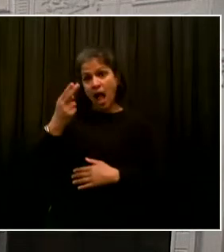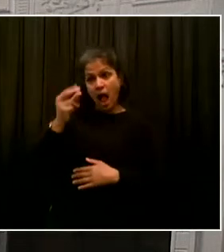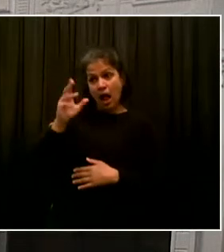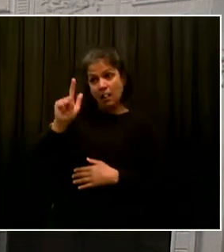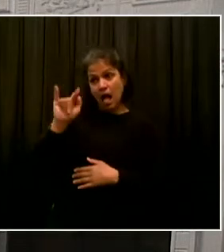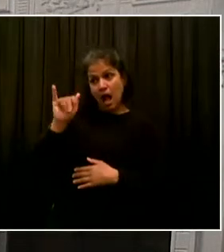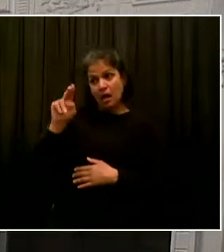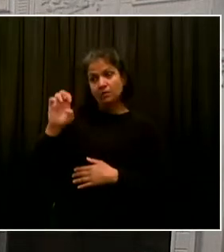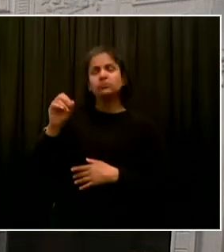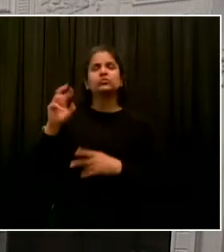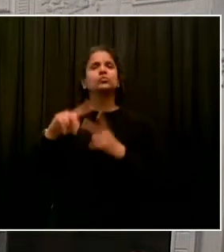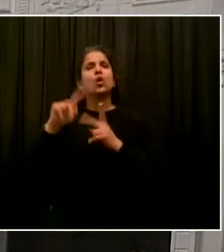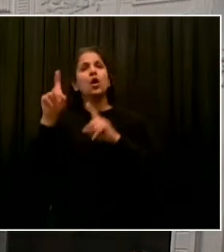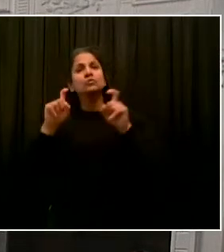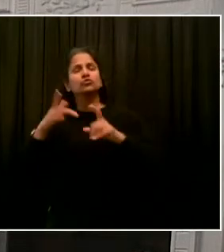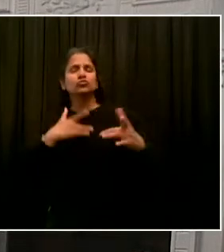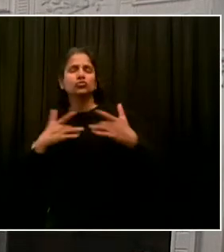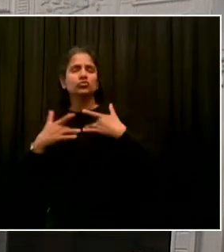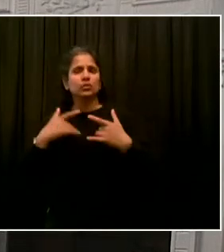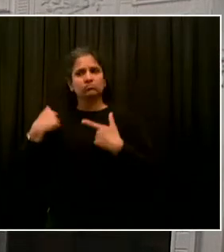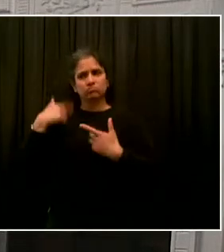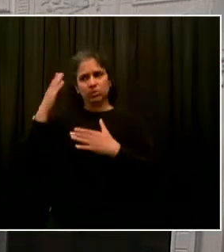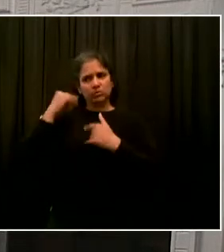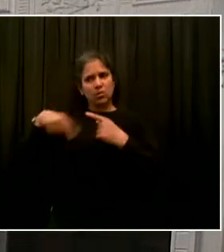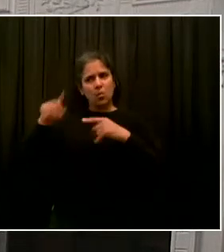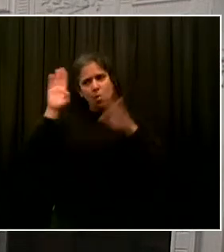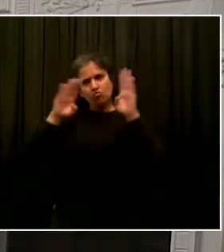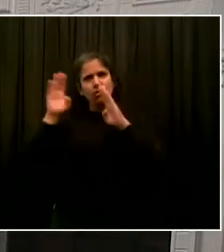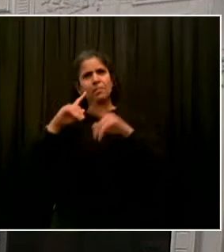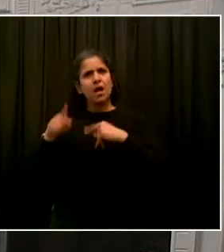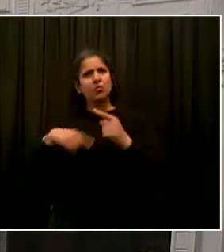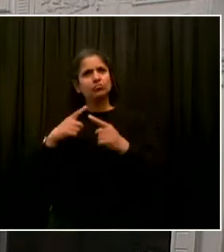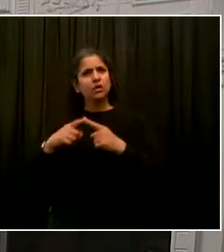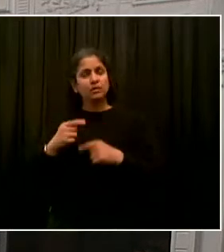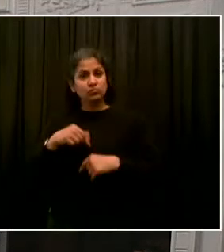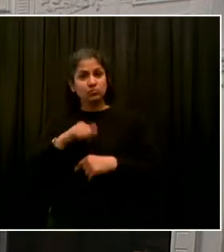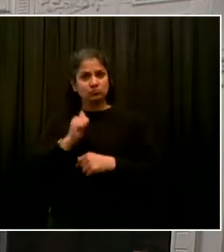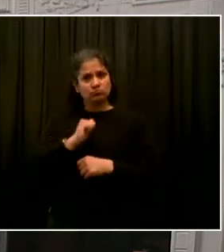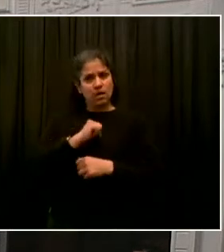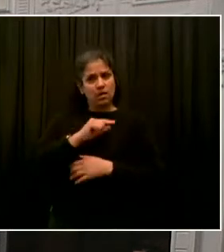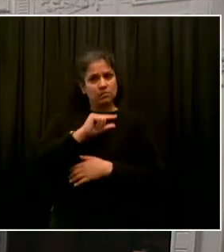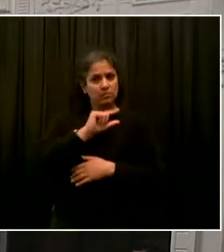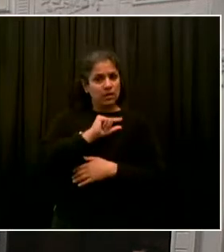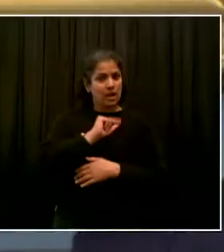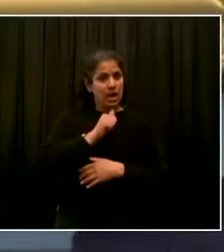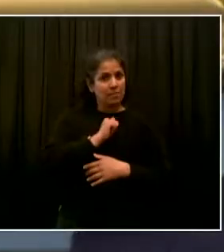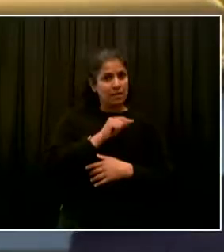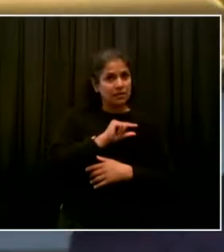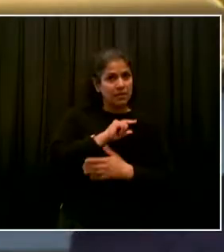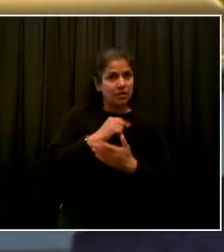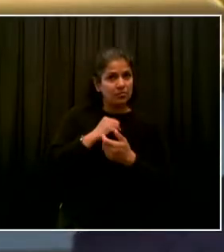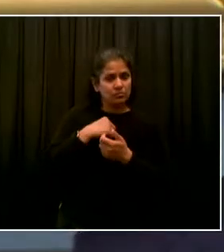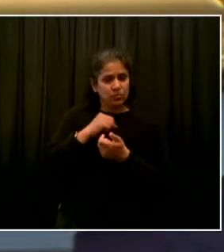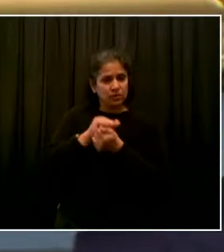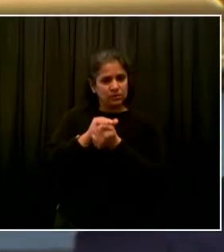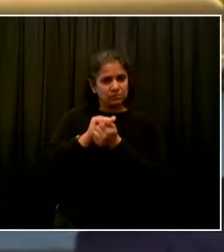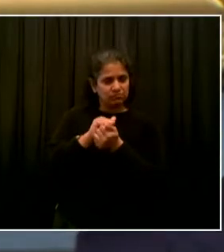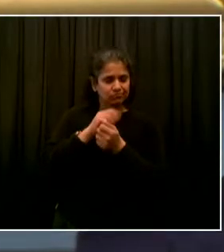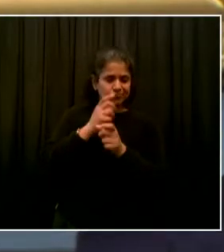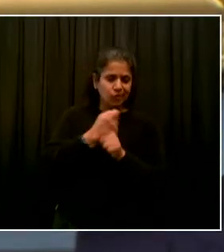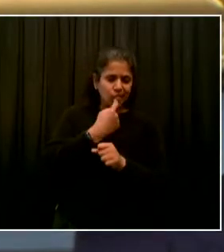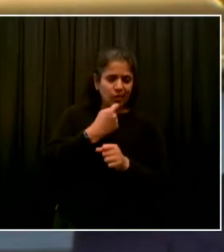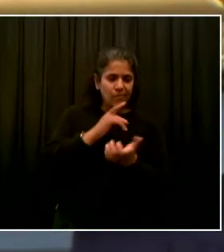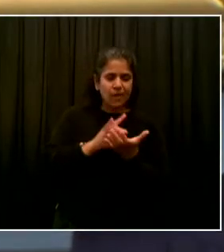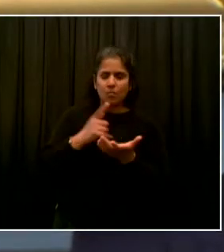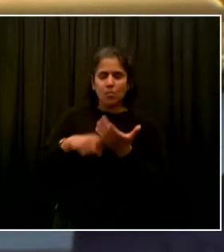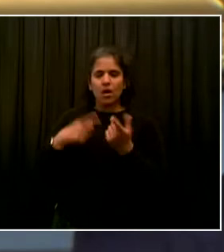age, wondering, do they qualify for the medication? Sure. Do they not? So just getting some clarity around what to expect in Sure. terms of preventing serious Well, hospitalization.